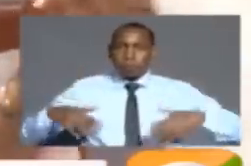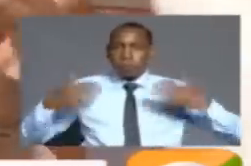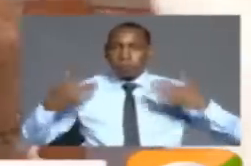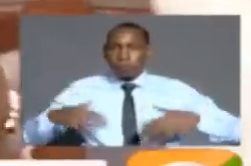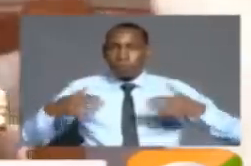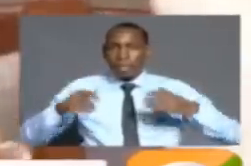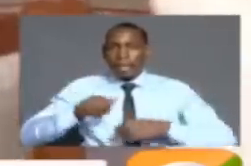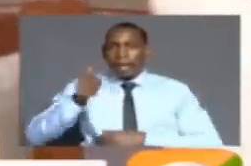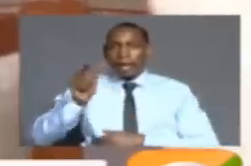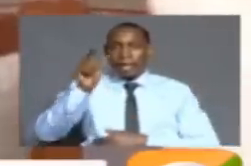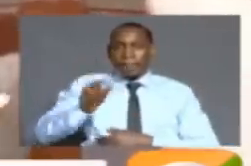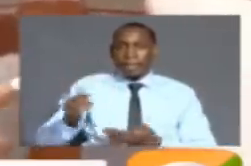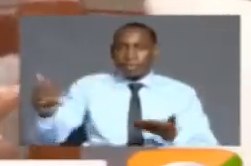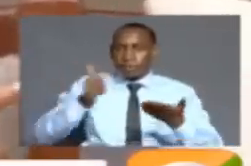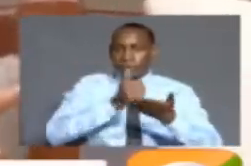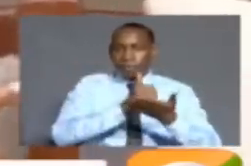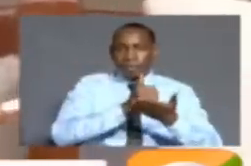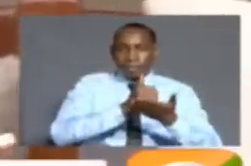There is the guy who is nominated